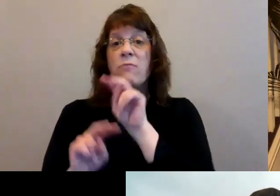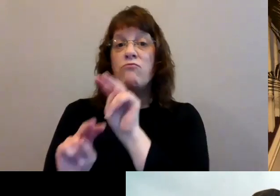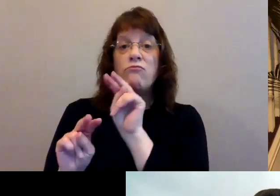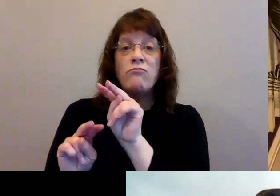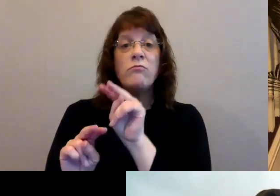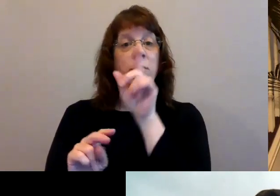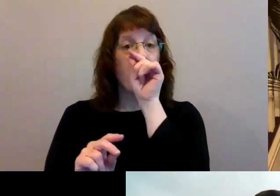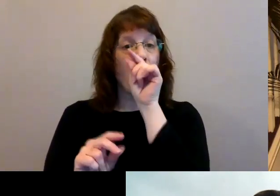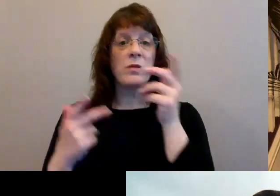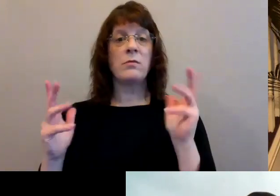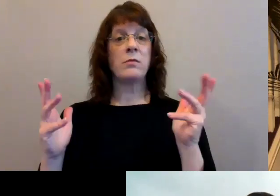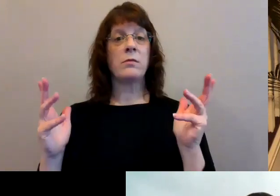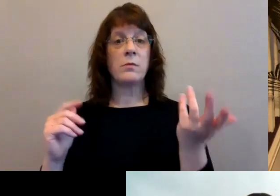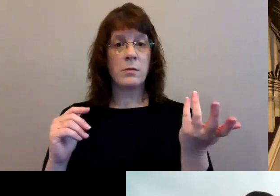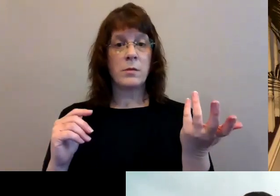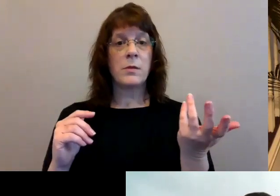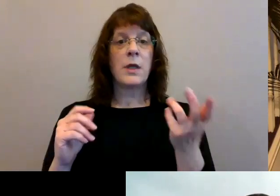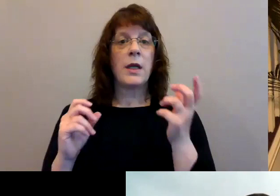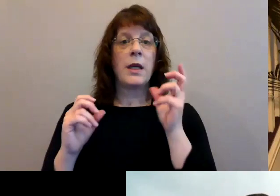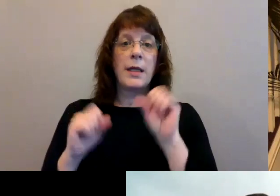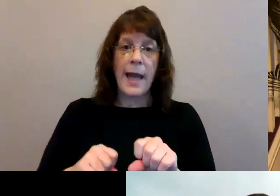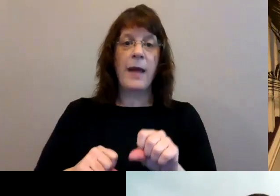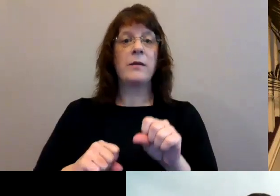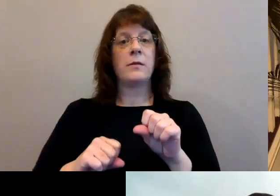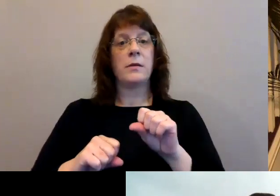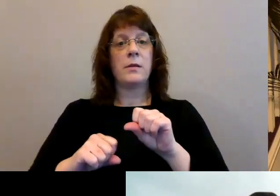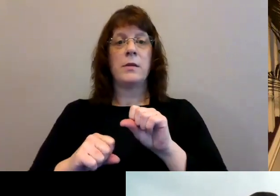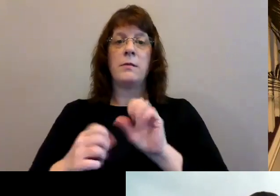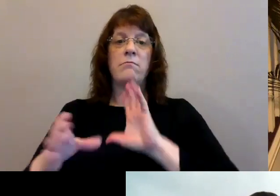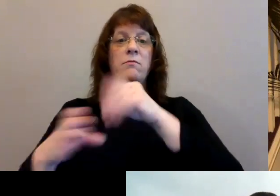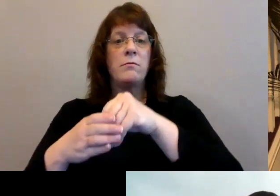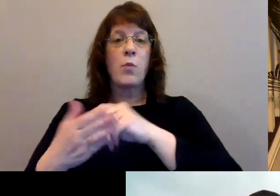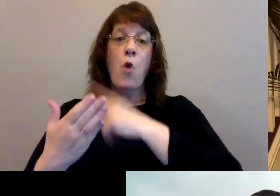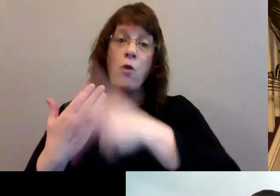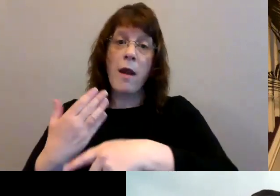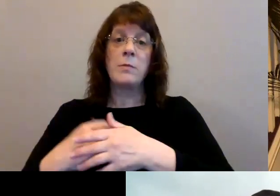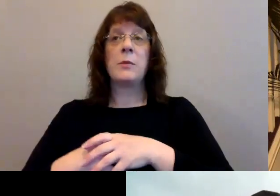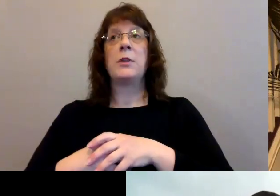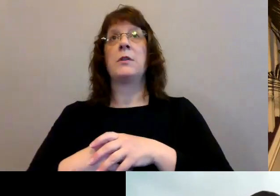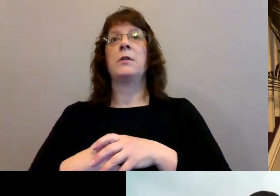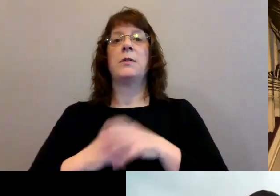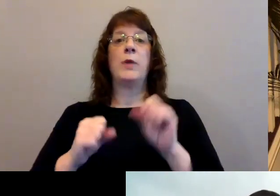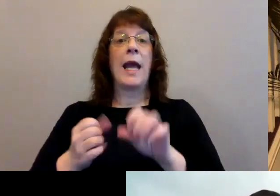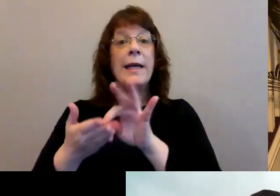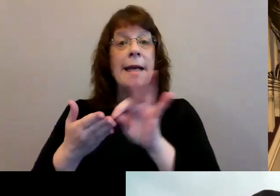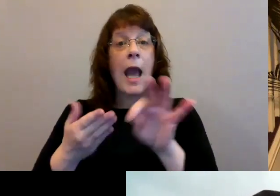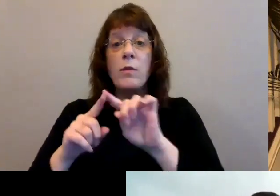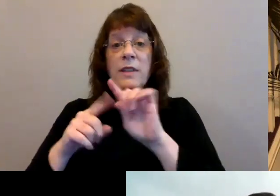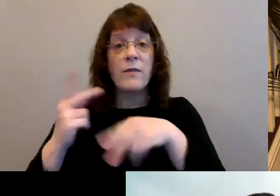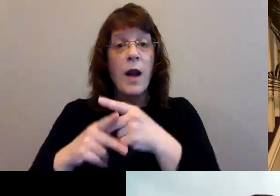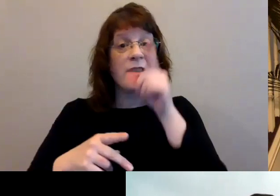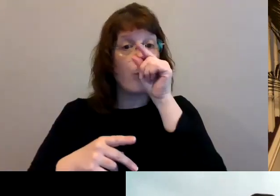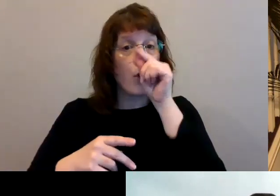again into these citizen science programs that are great, where you can do bird counts or